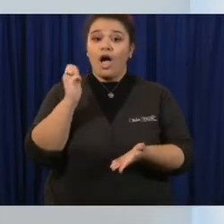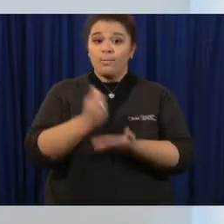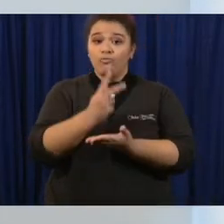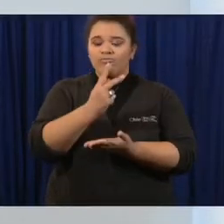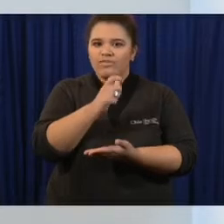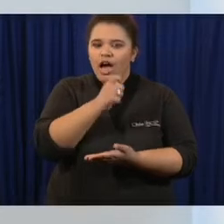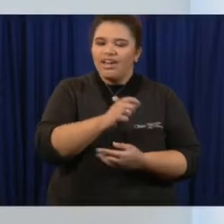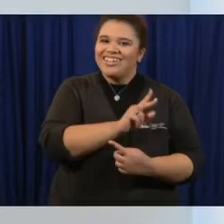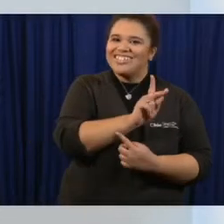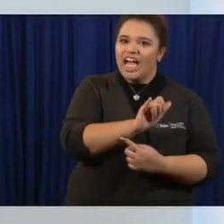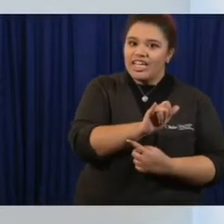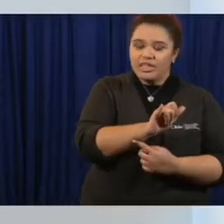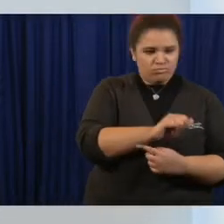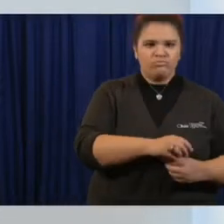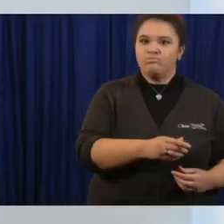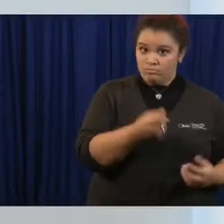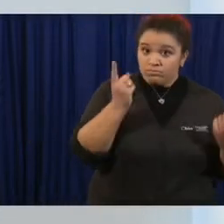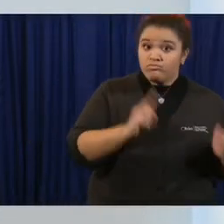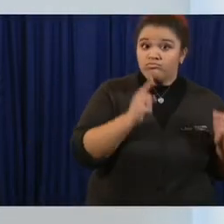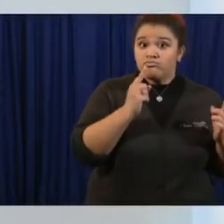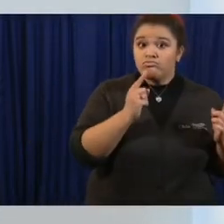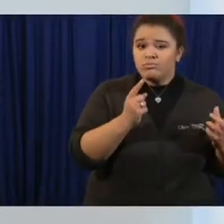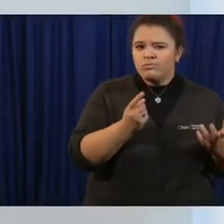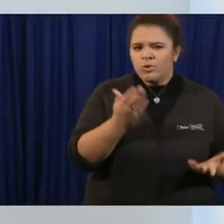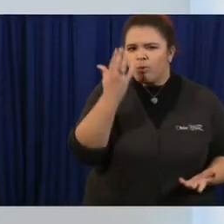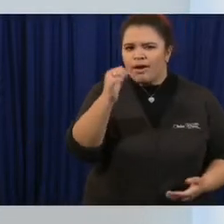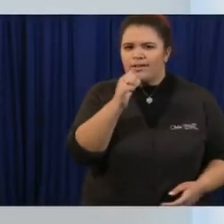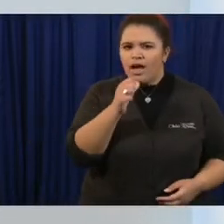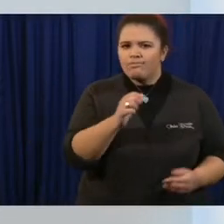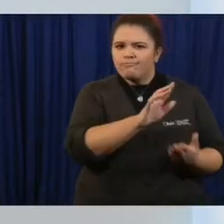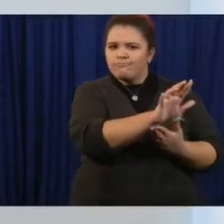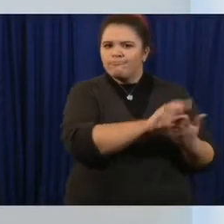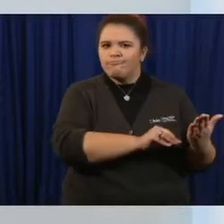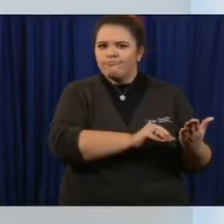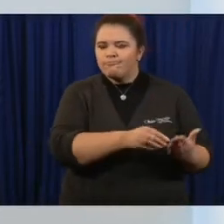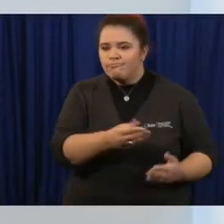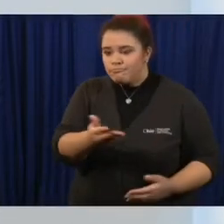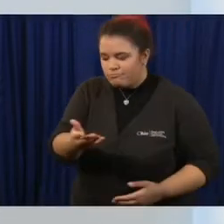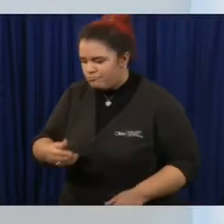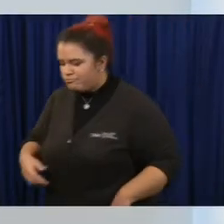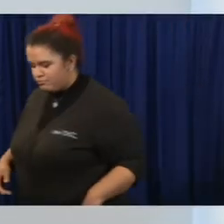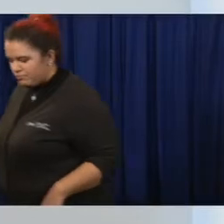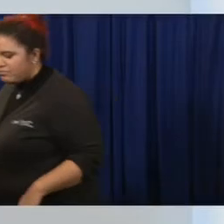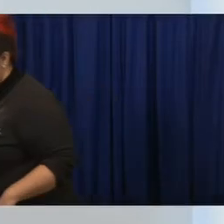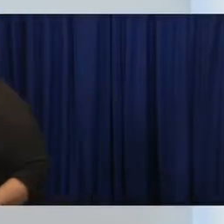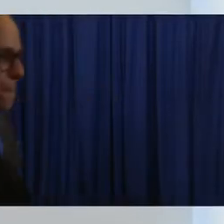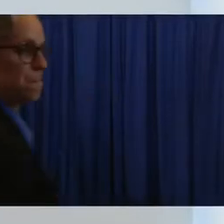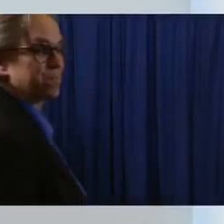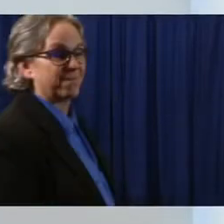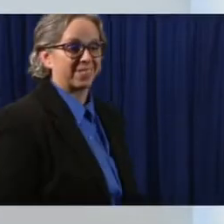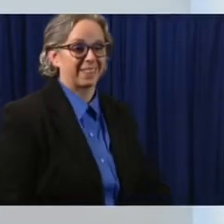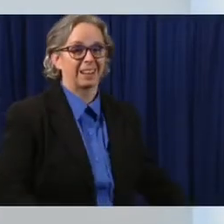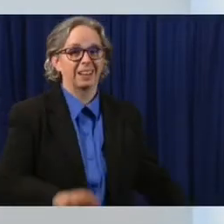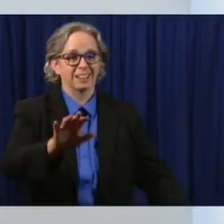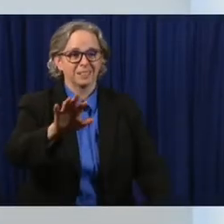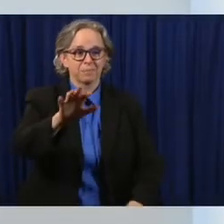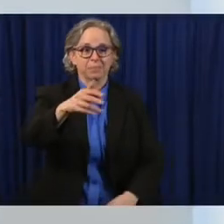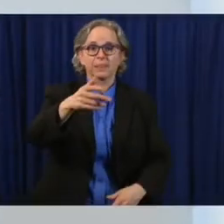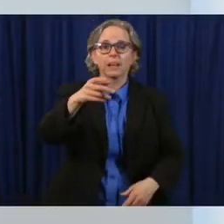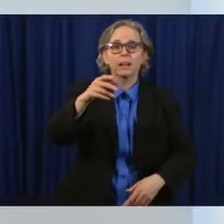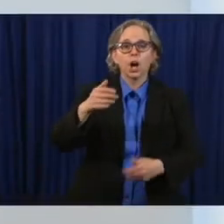Well, we have Director Kim Hall on the line to answer that. I want to make sure Kim heard the question is